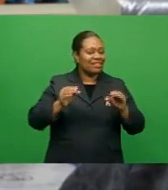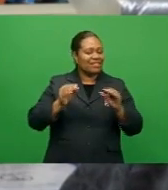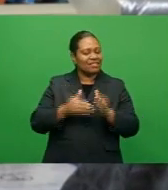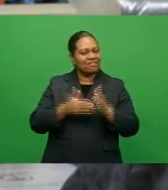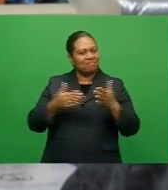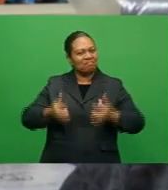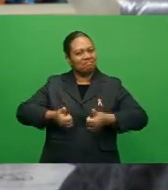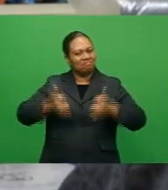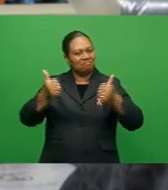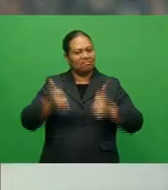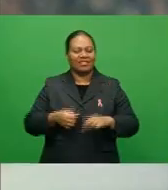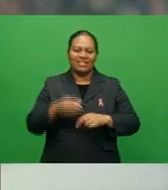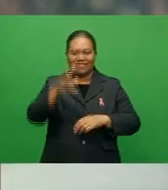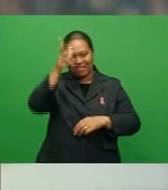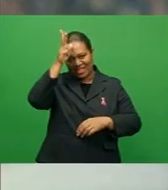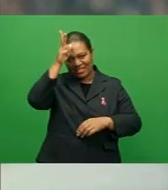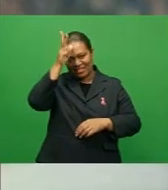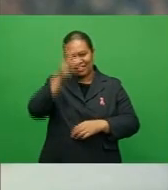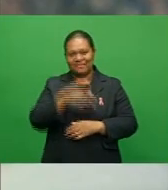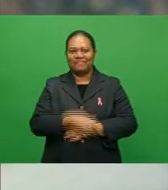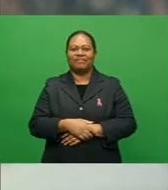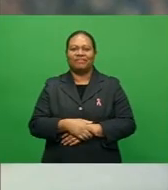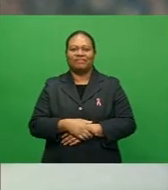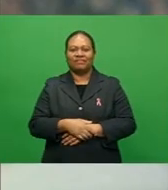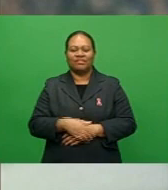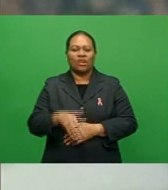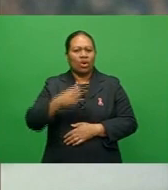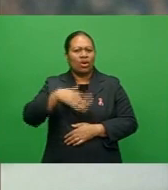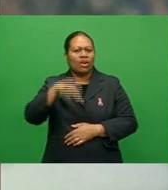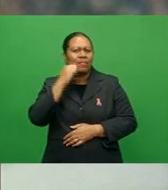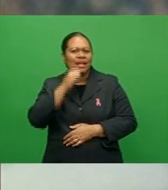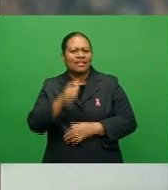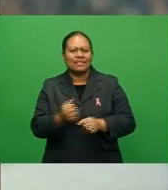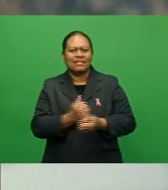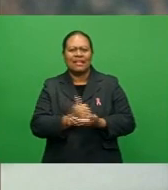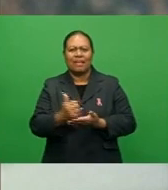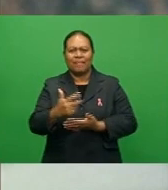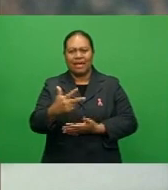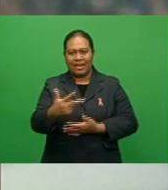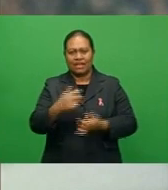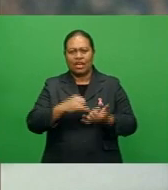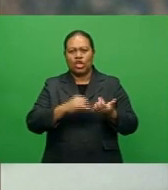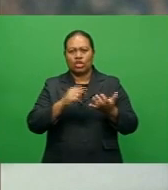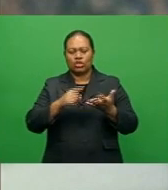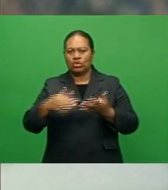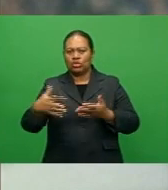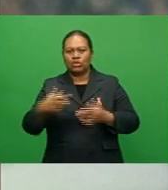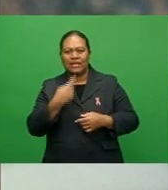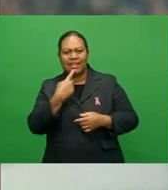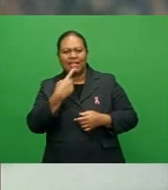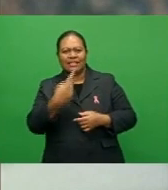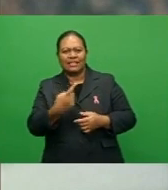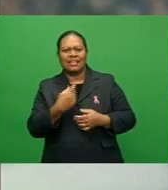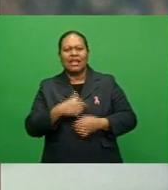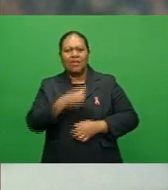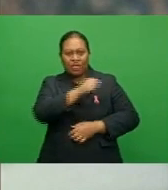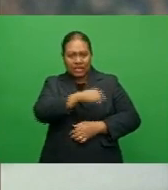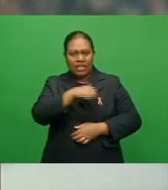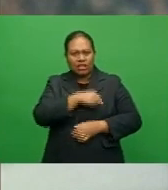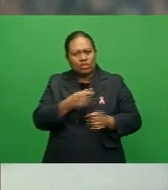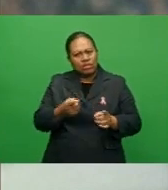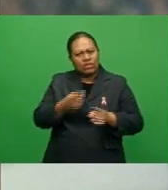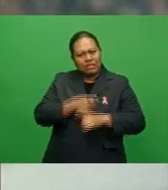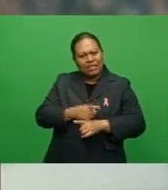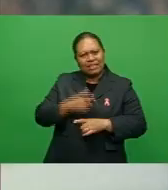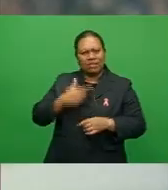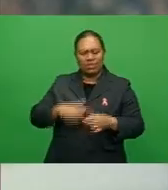in France. All Blacks number 8 Hoskin Sotutu says his late paid-back attitude started to change during